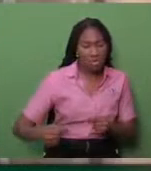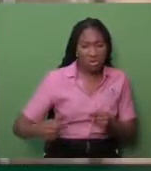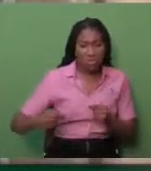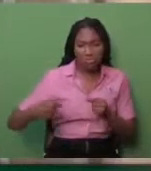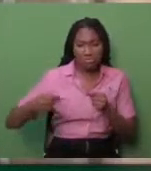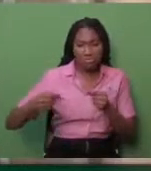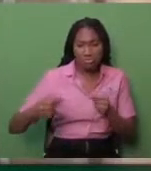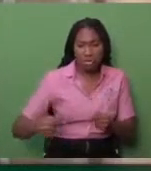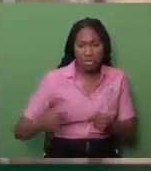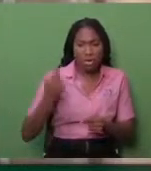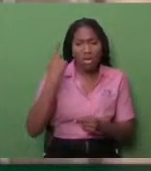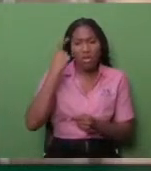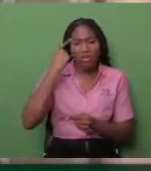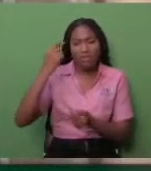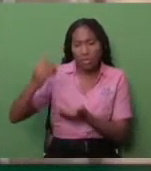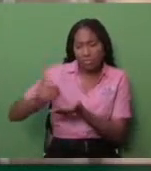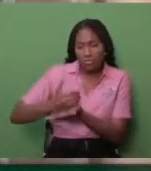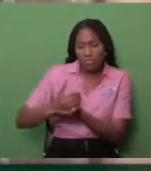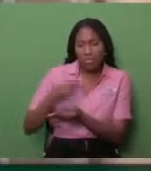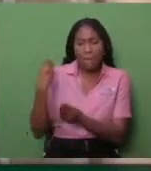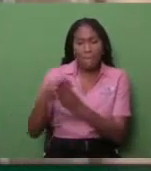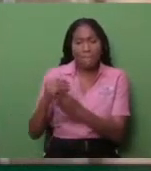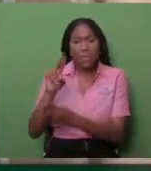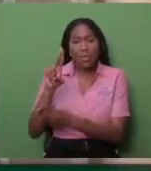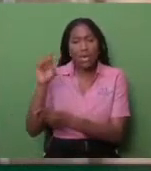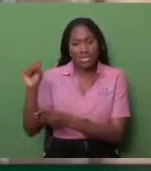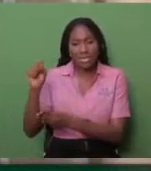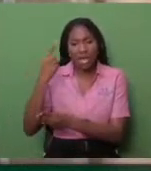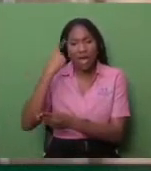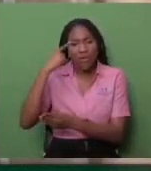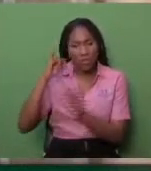survive, while the friends, the family, the financiers